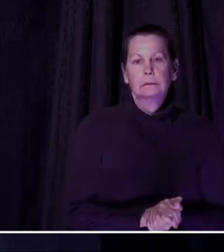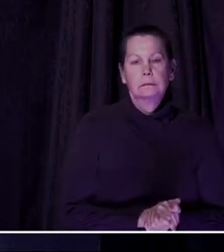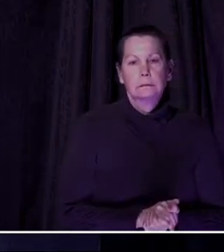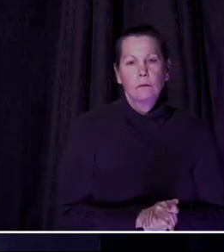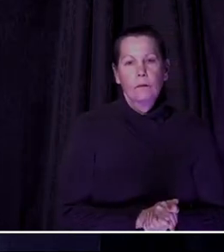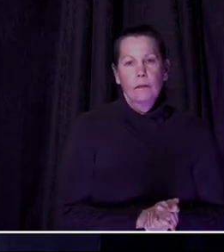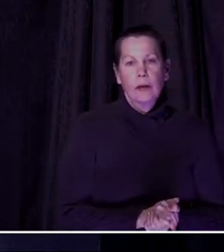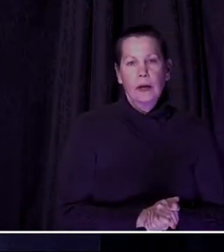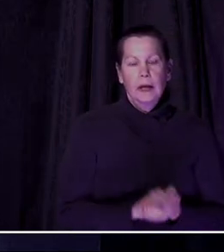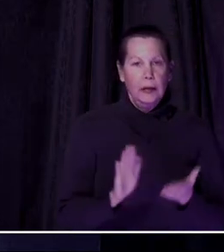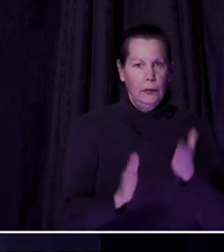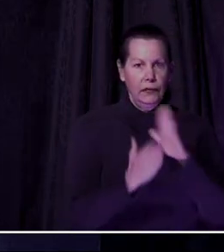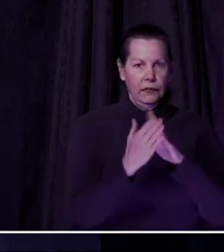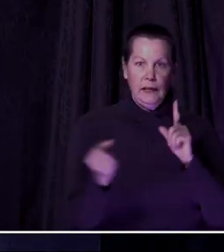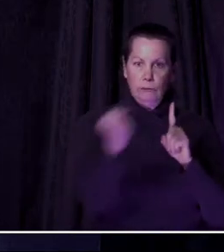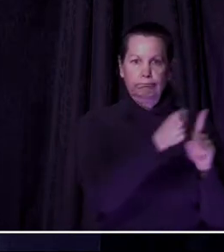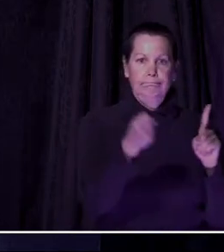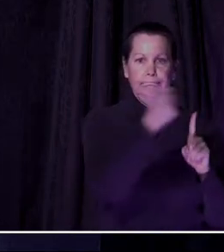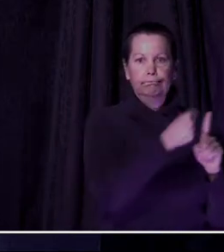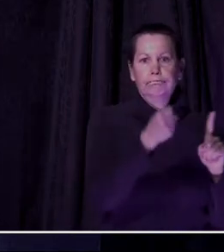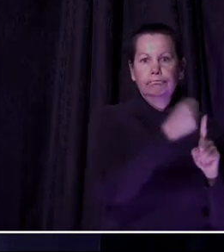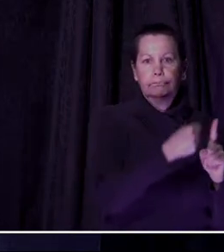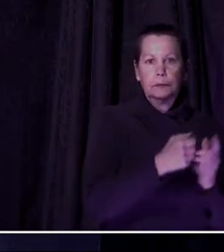He was faced with beatings